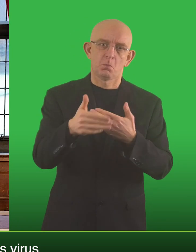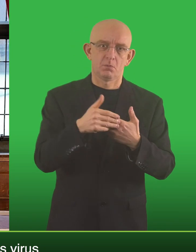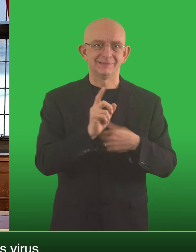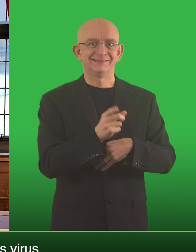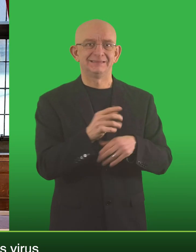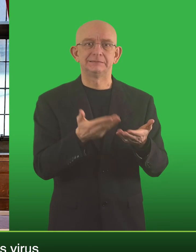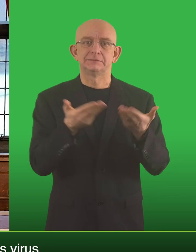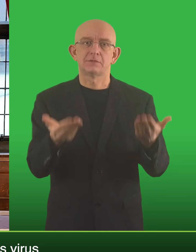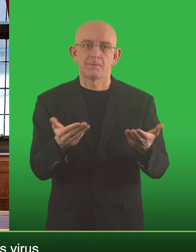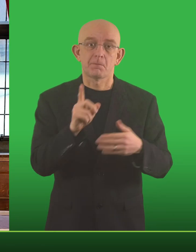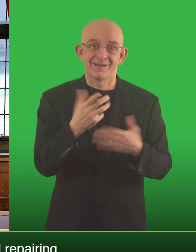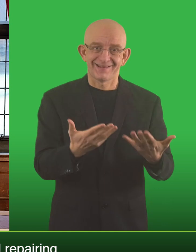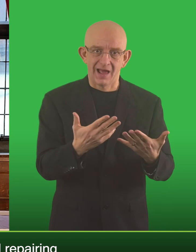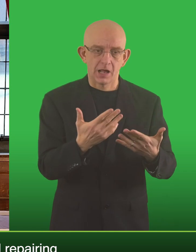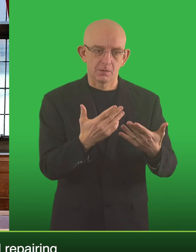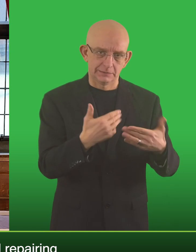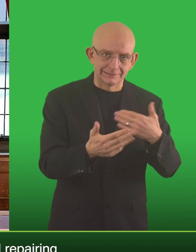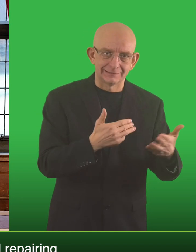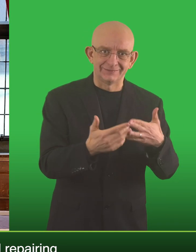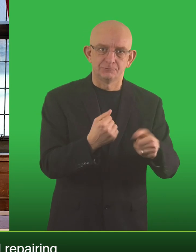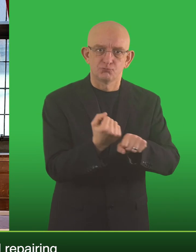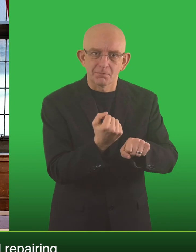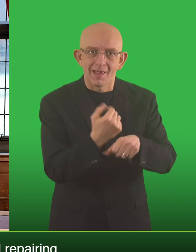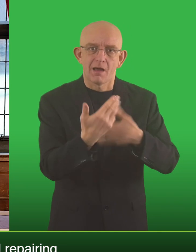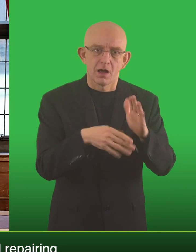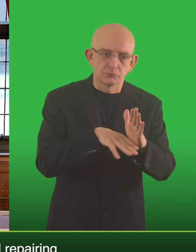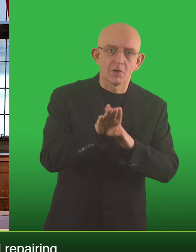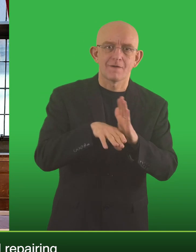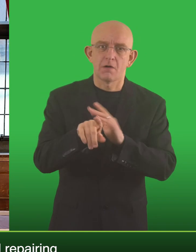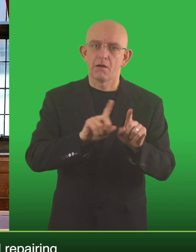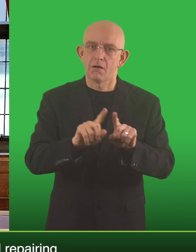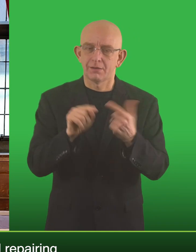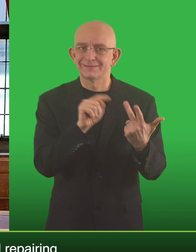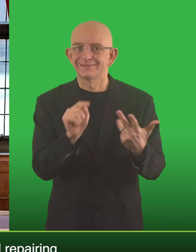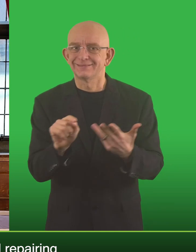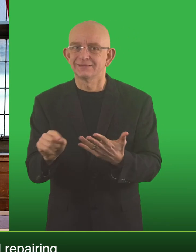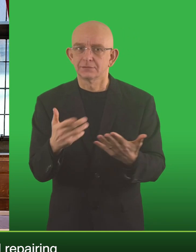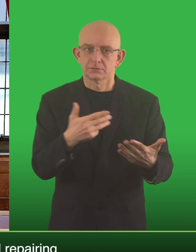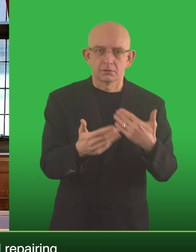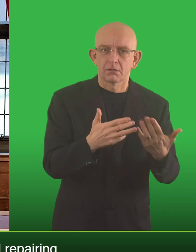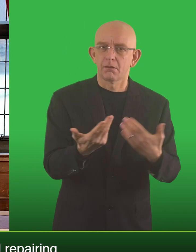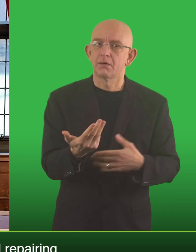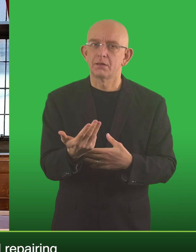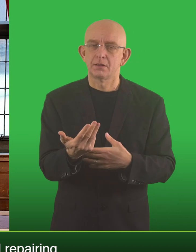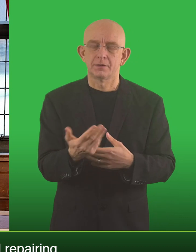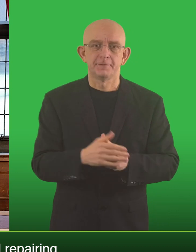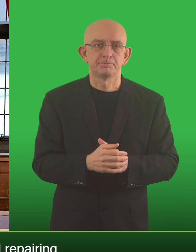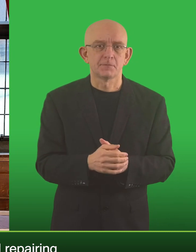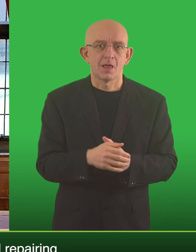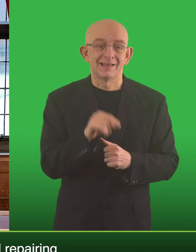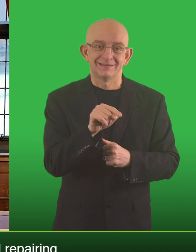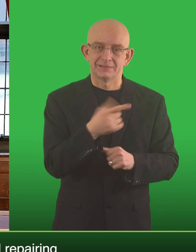probably a year or so away yet. So we keep on for now, fixing and repairing and